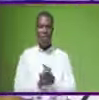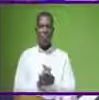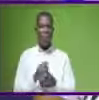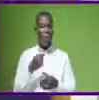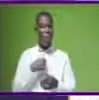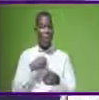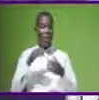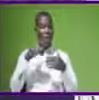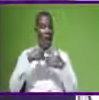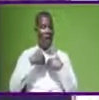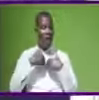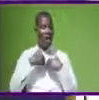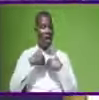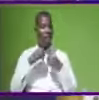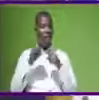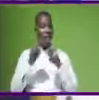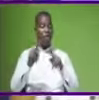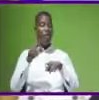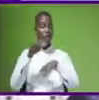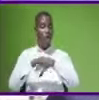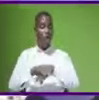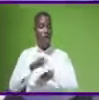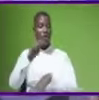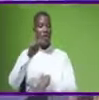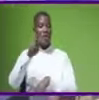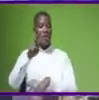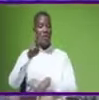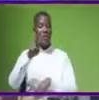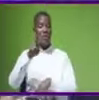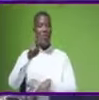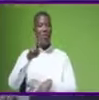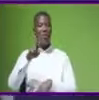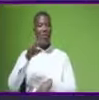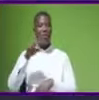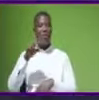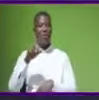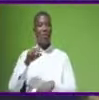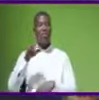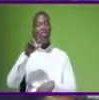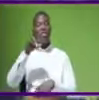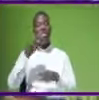Aminya TV swa kwenja eya Royal TV.